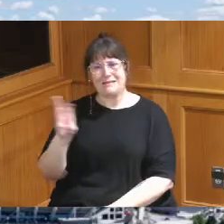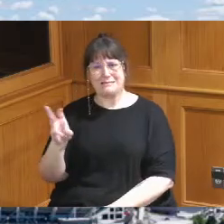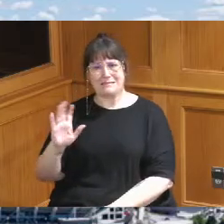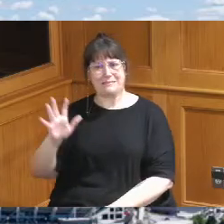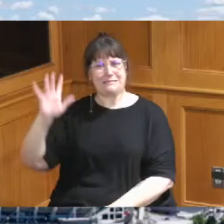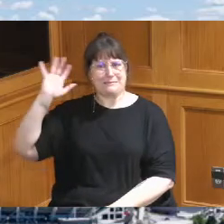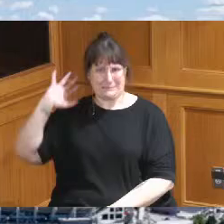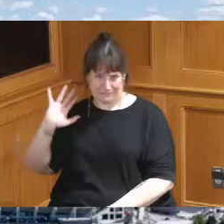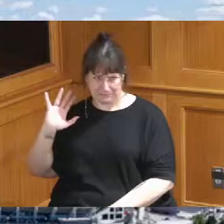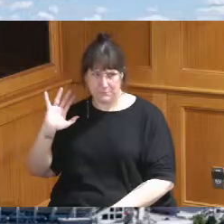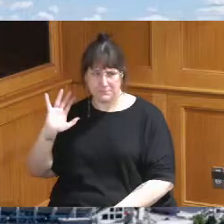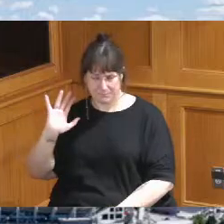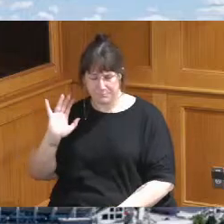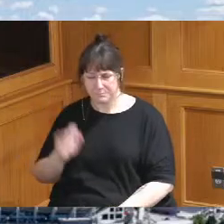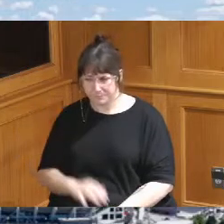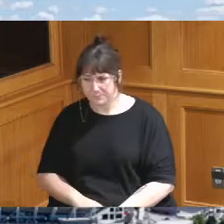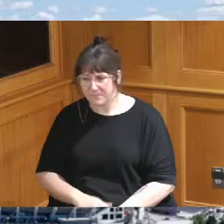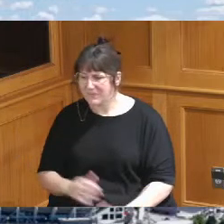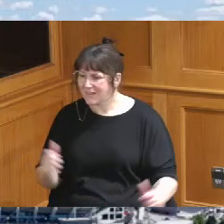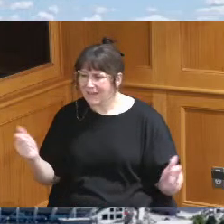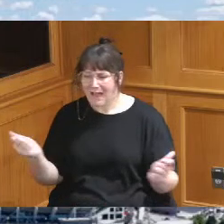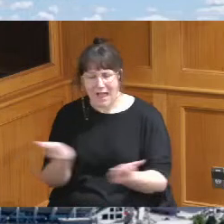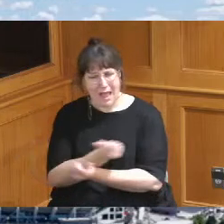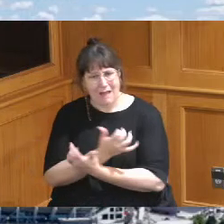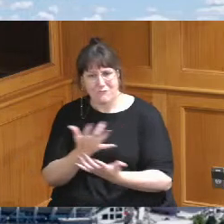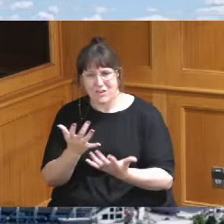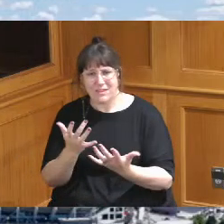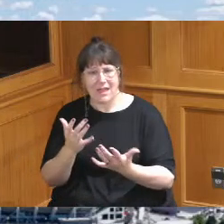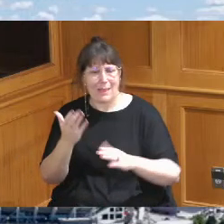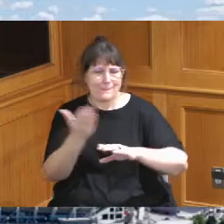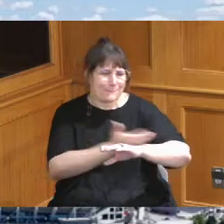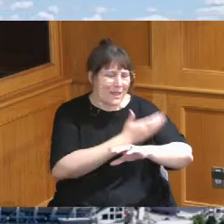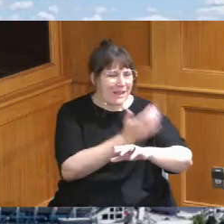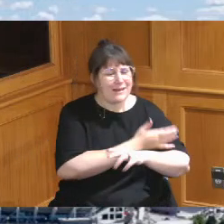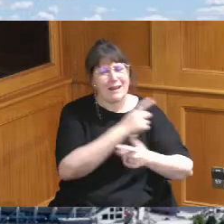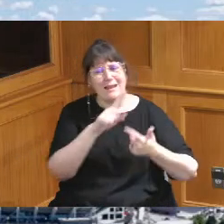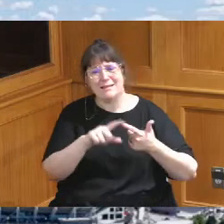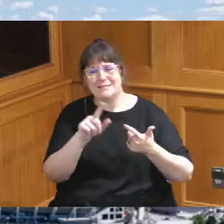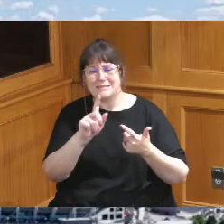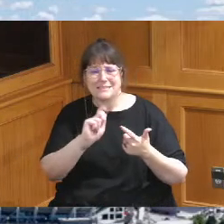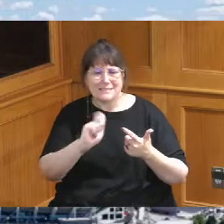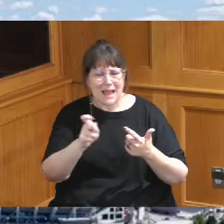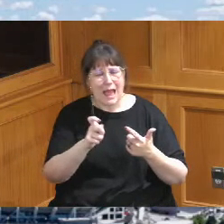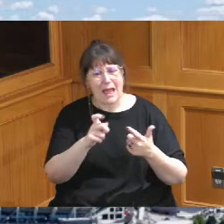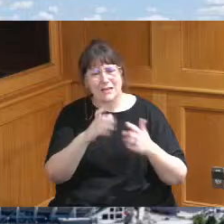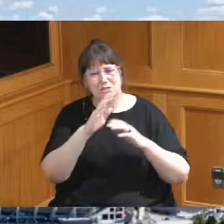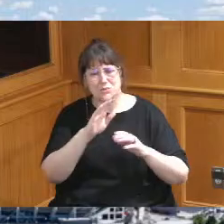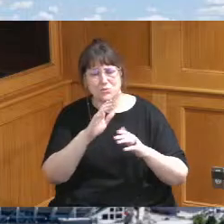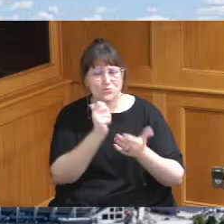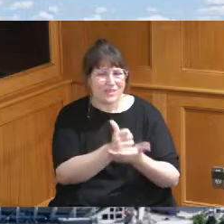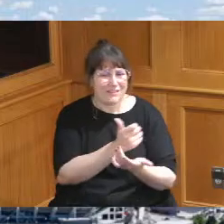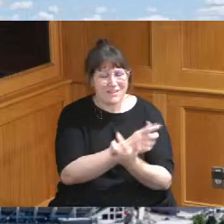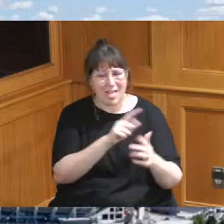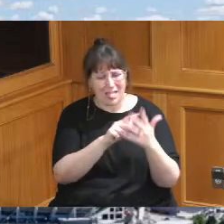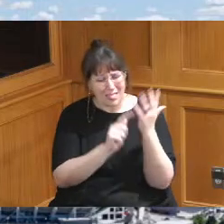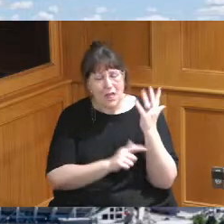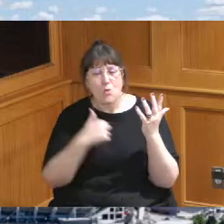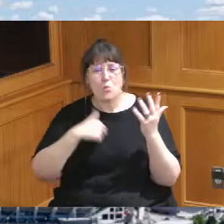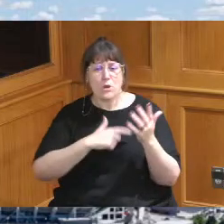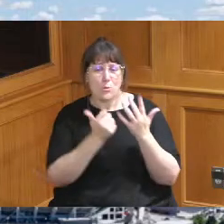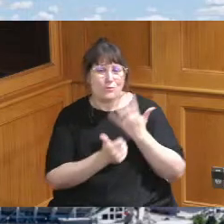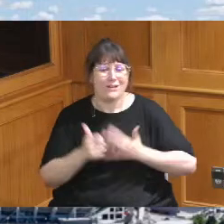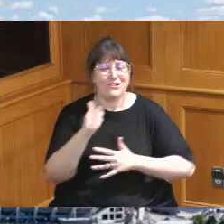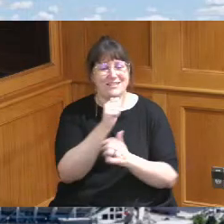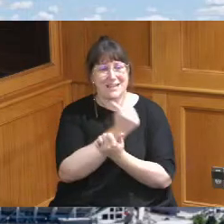Again, everything, debt service, operations, maintenance, capital, property tax relief programs, which the board has prioritized, all of